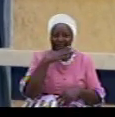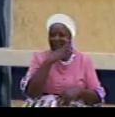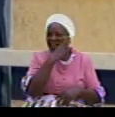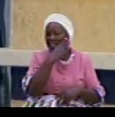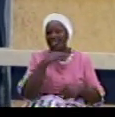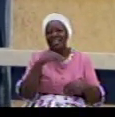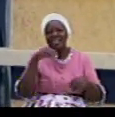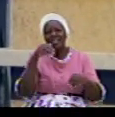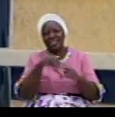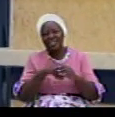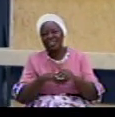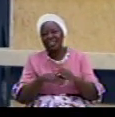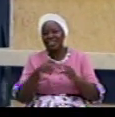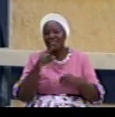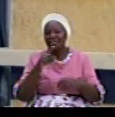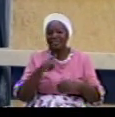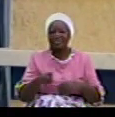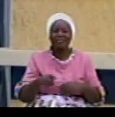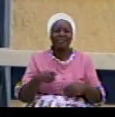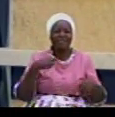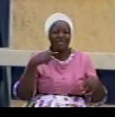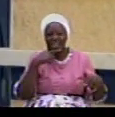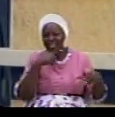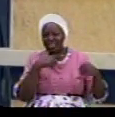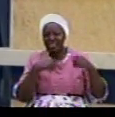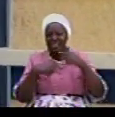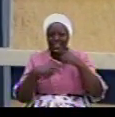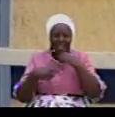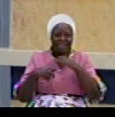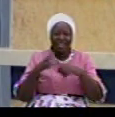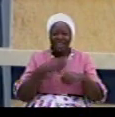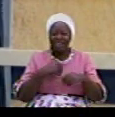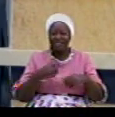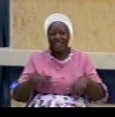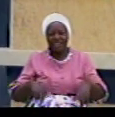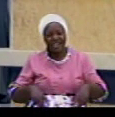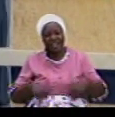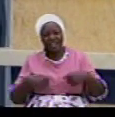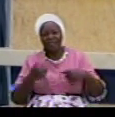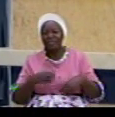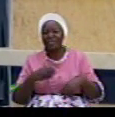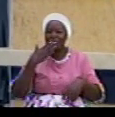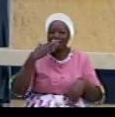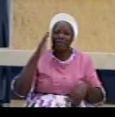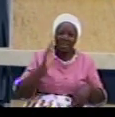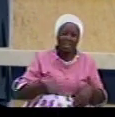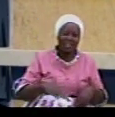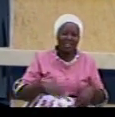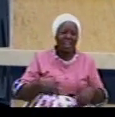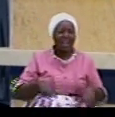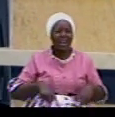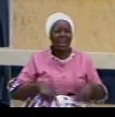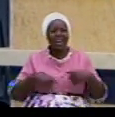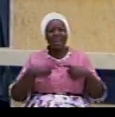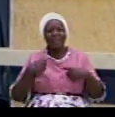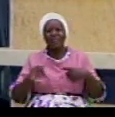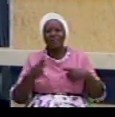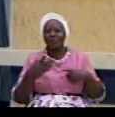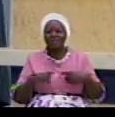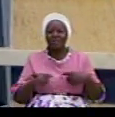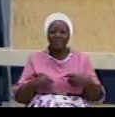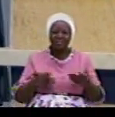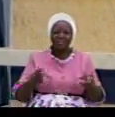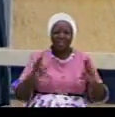life of a bat, not really part here, not really part there, the life of a chameleon, not